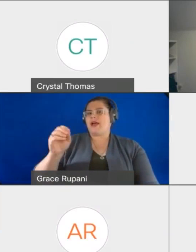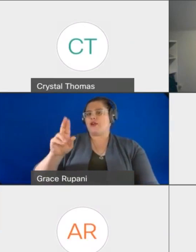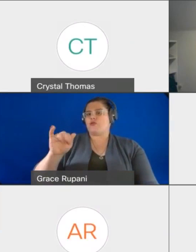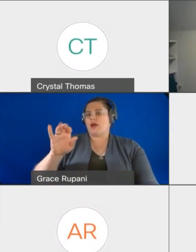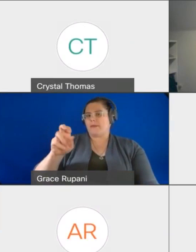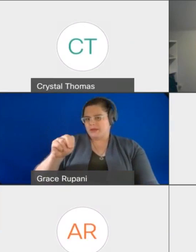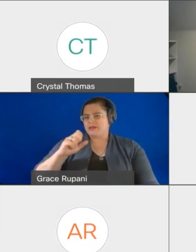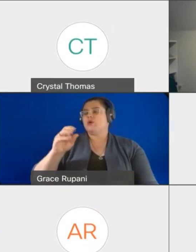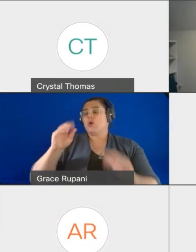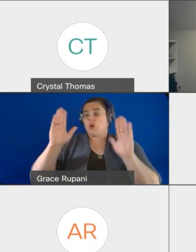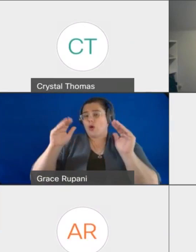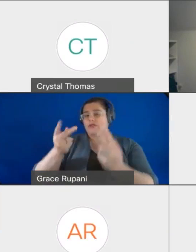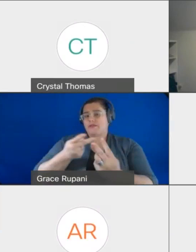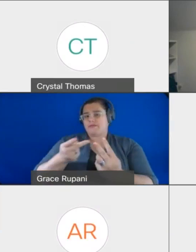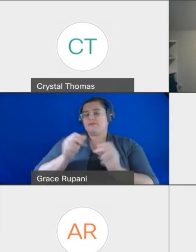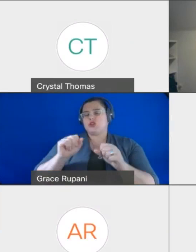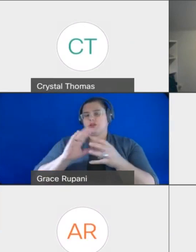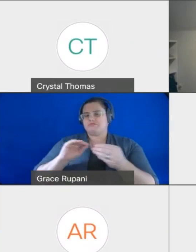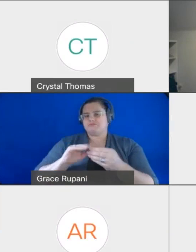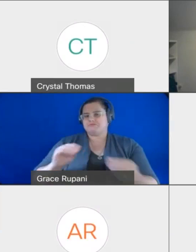can provide some insight.